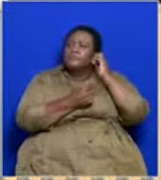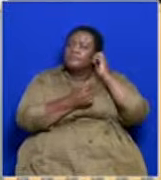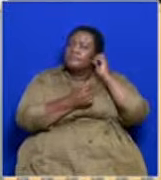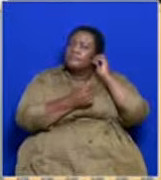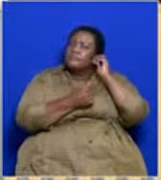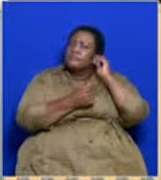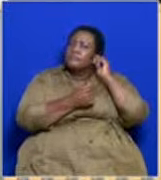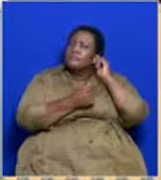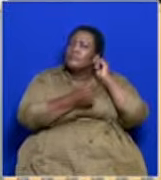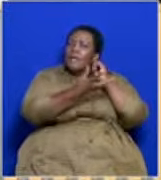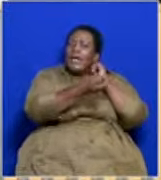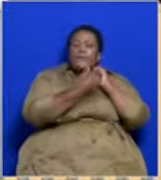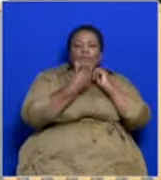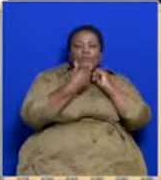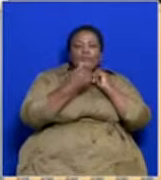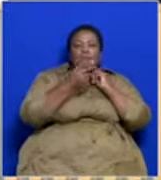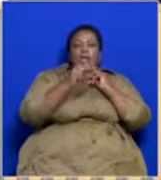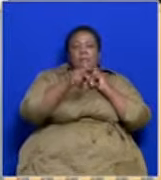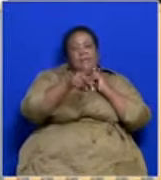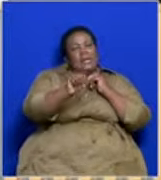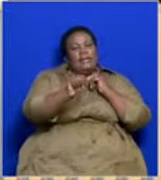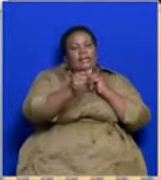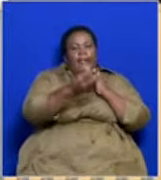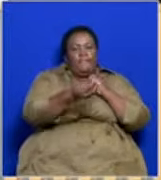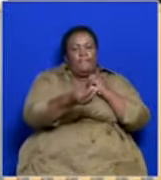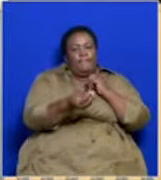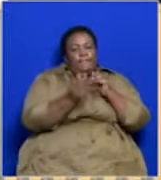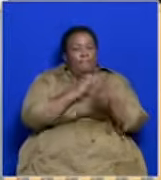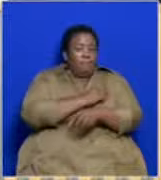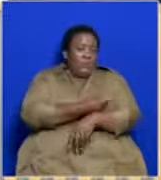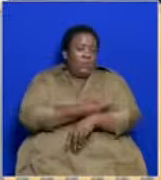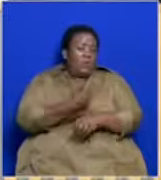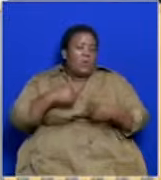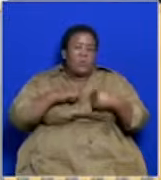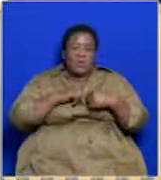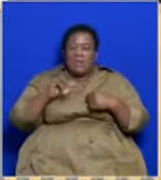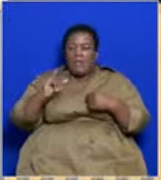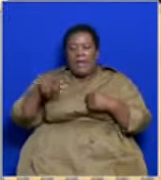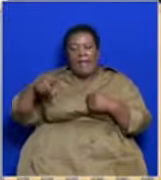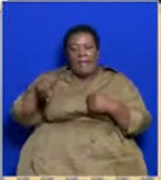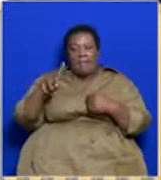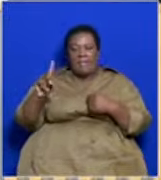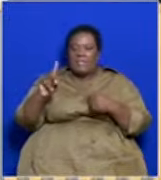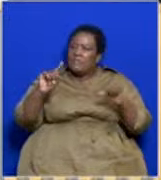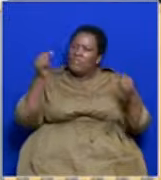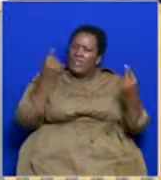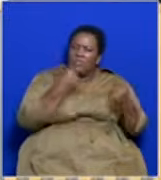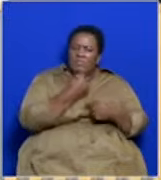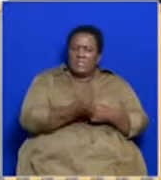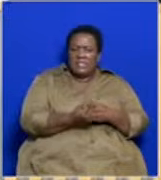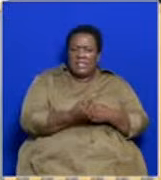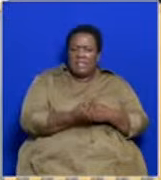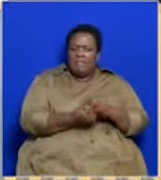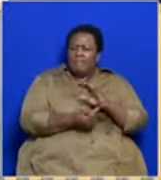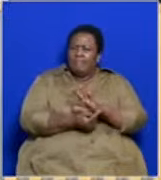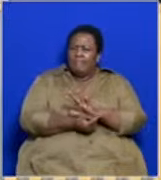prosecuting authority. So we as IPID, we cannot say. Does the